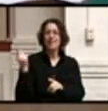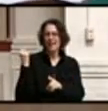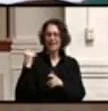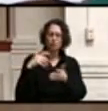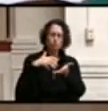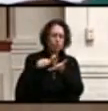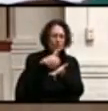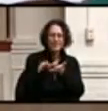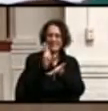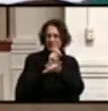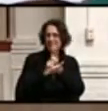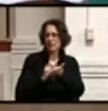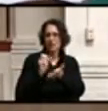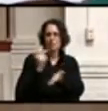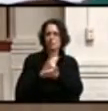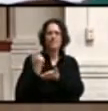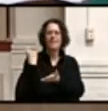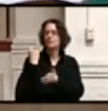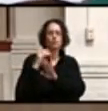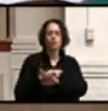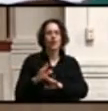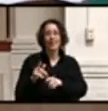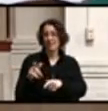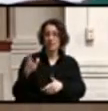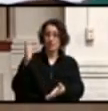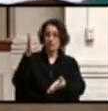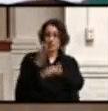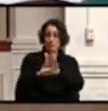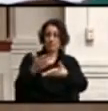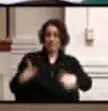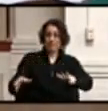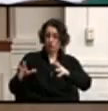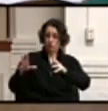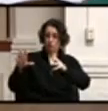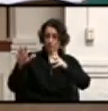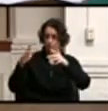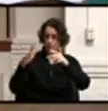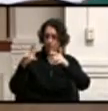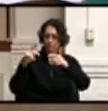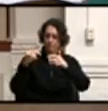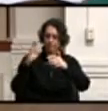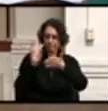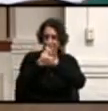design. There's been a lot of exploration. Yes.